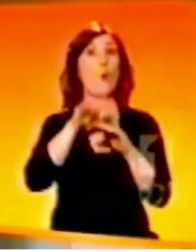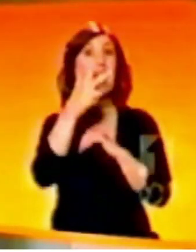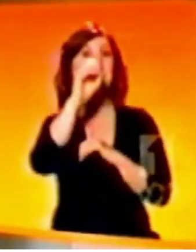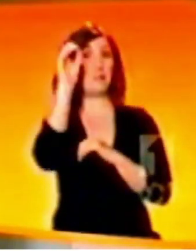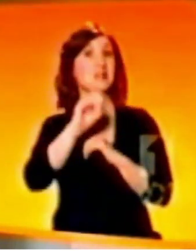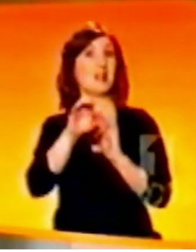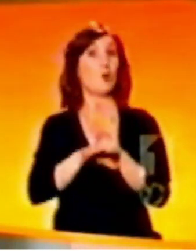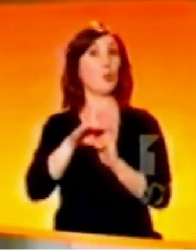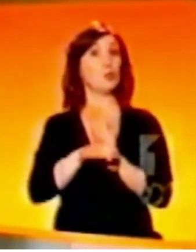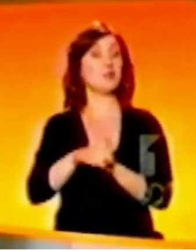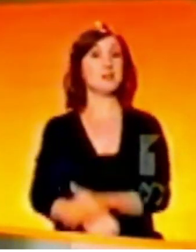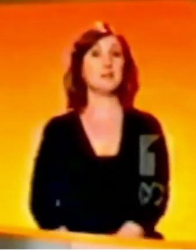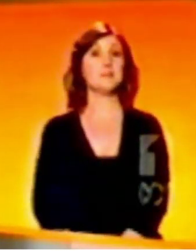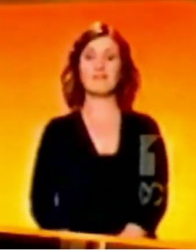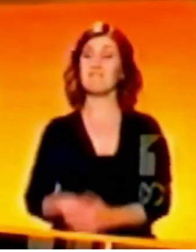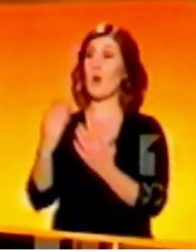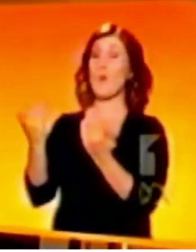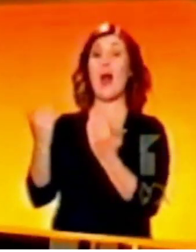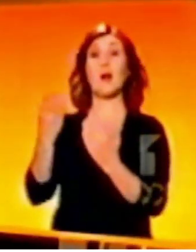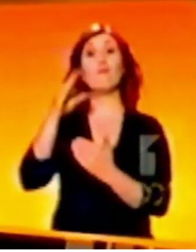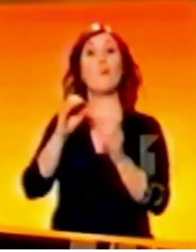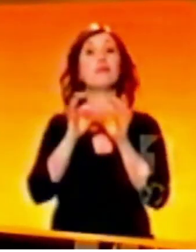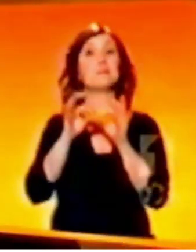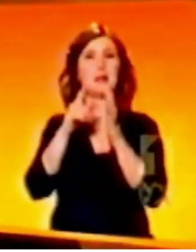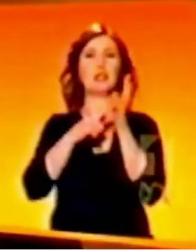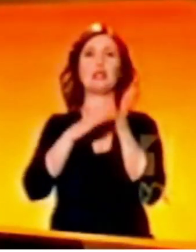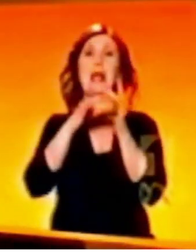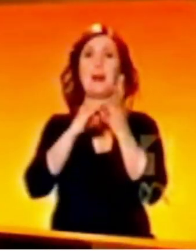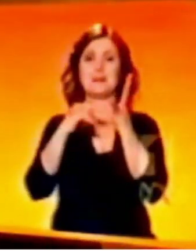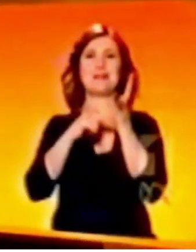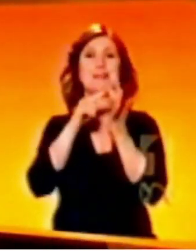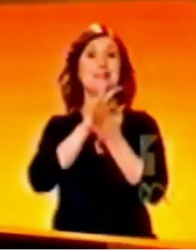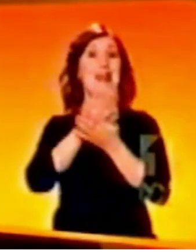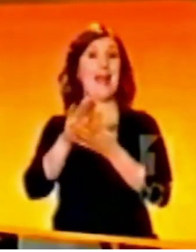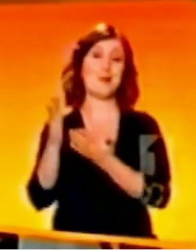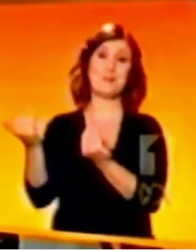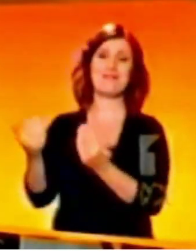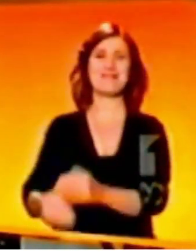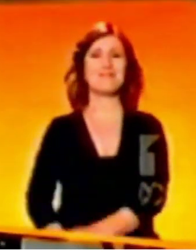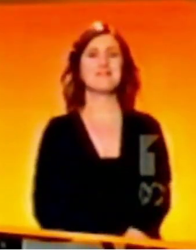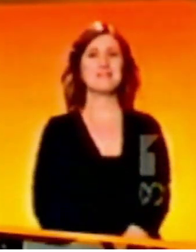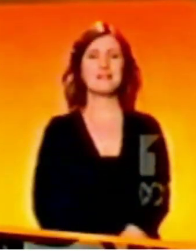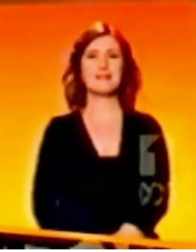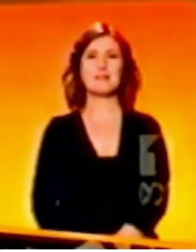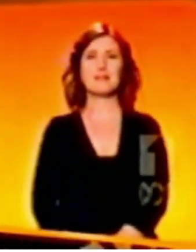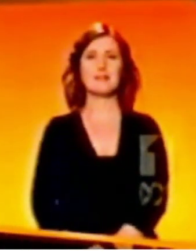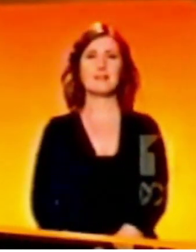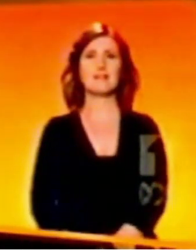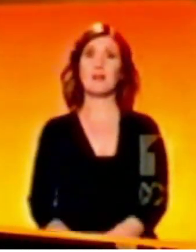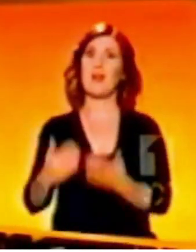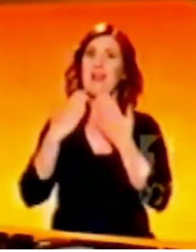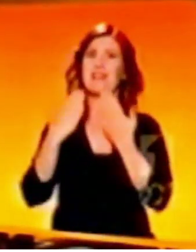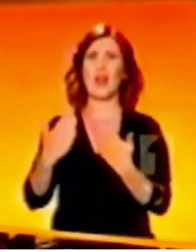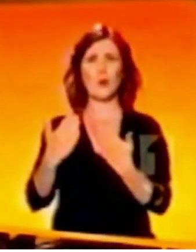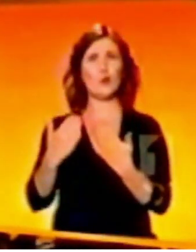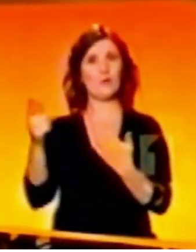over 80% of computers. Please welcome from Brisbane, James Tay. Hey, James. Hello, James. Thank you